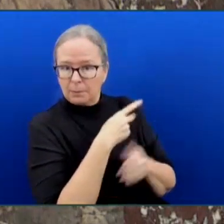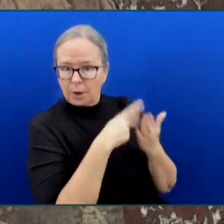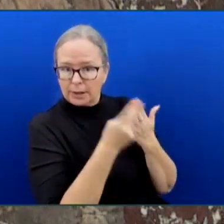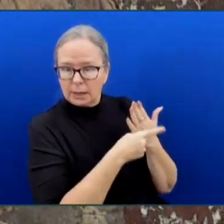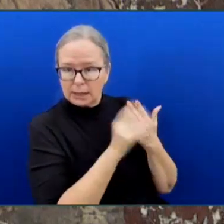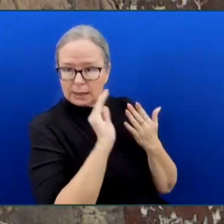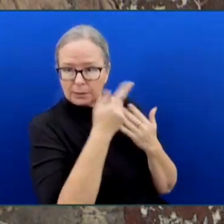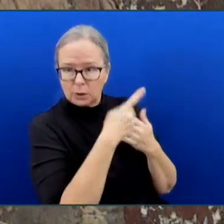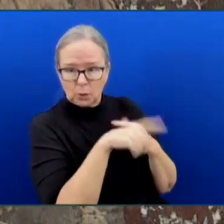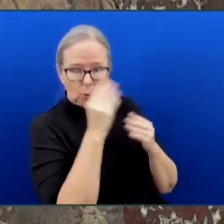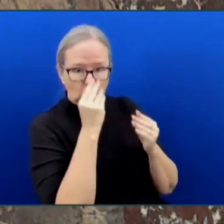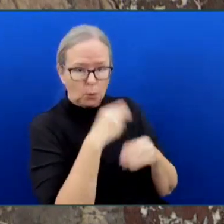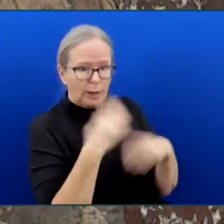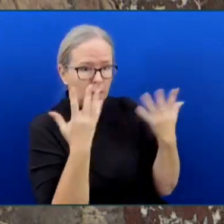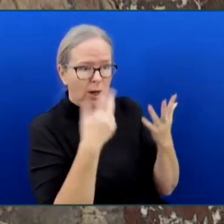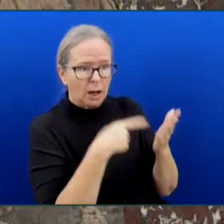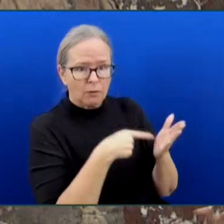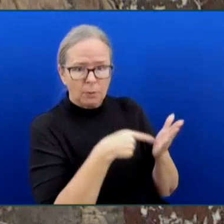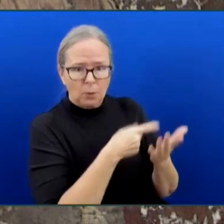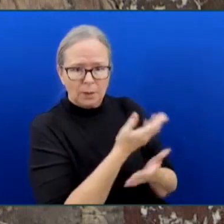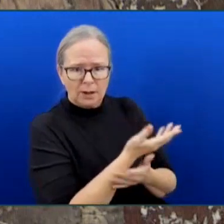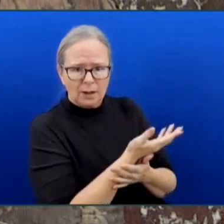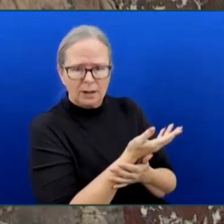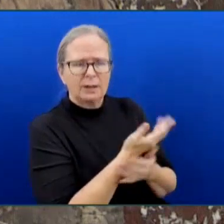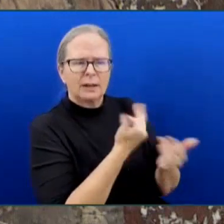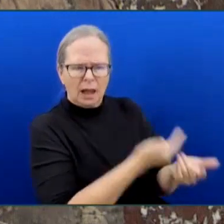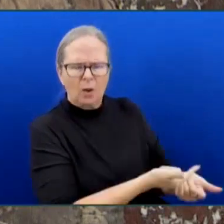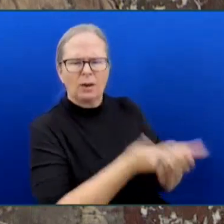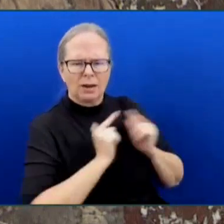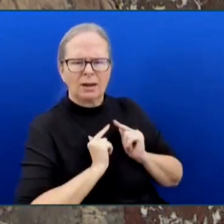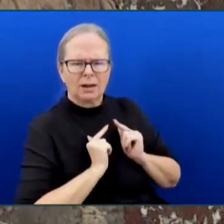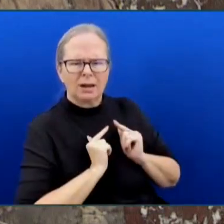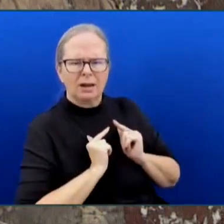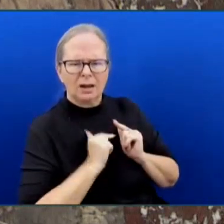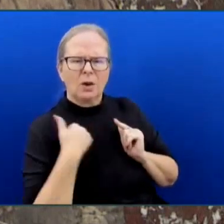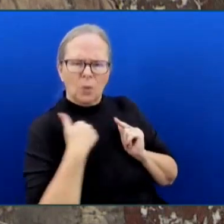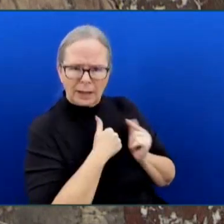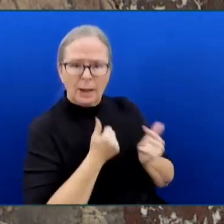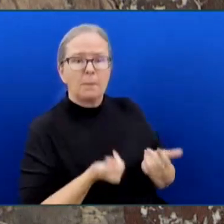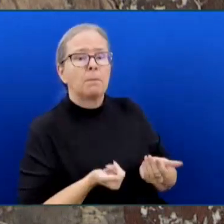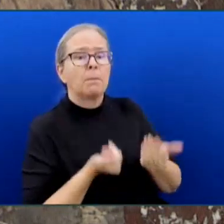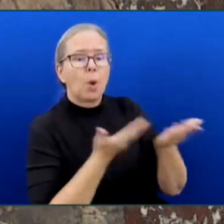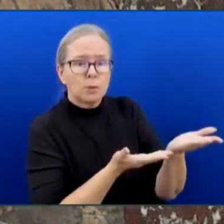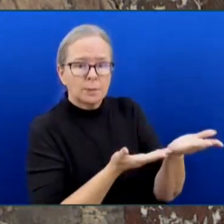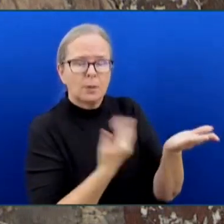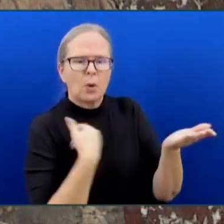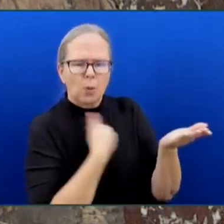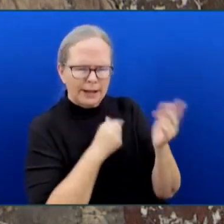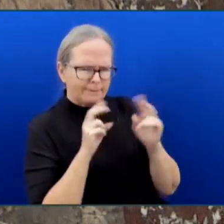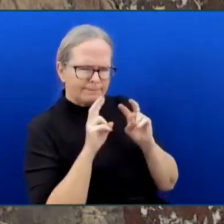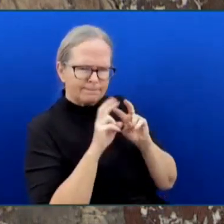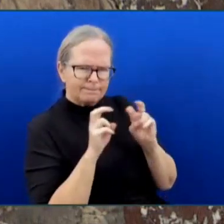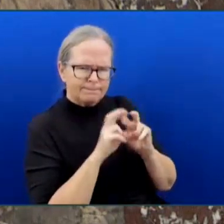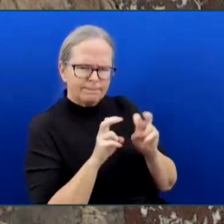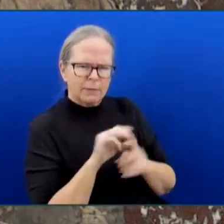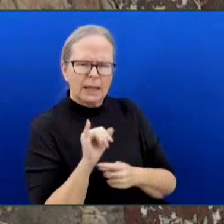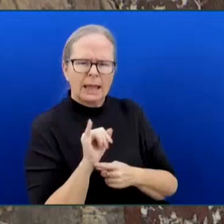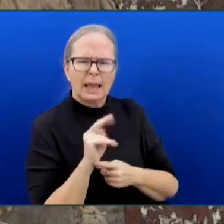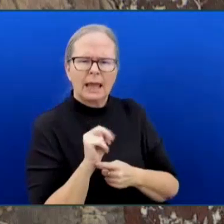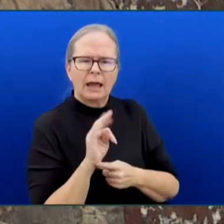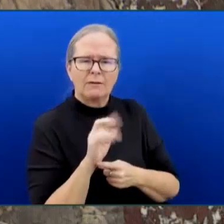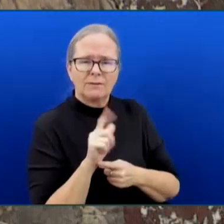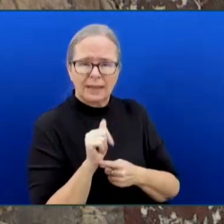of proposals coming forward to us that are looking at the Inflation Reduction Act in the United States and saying, look, we're thinking about locating in the